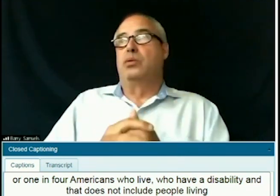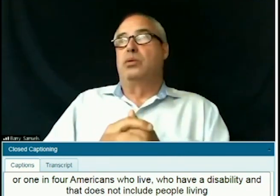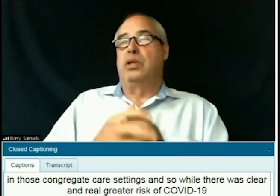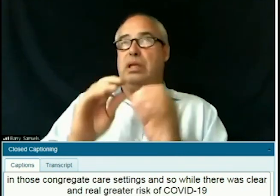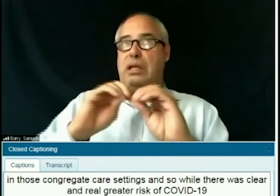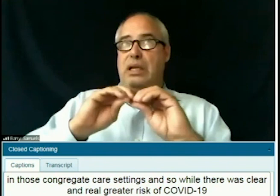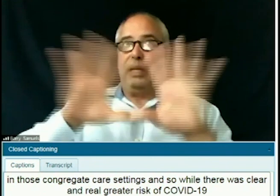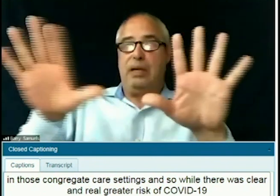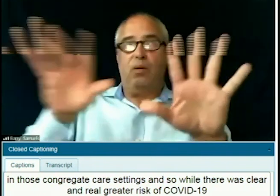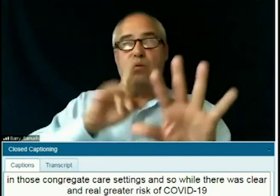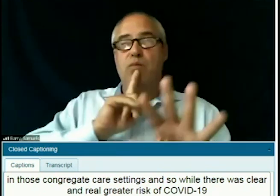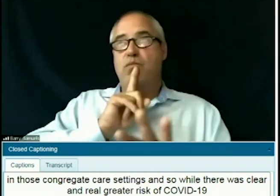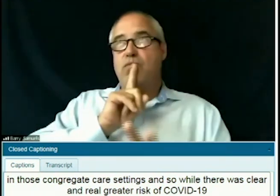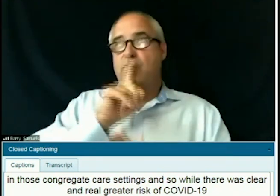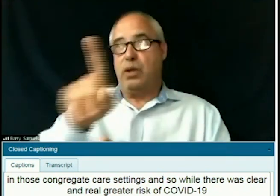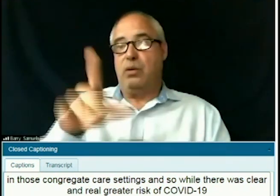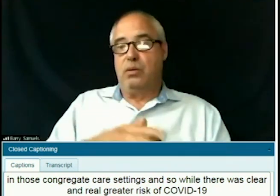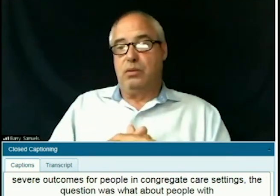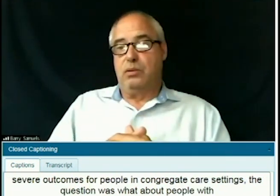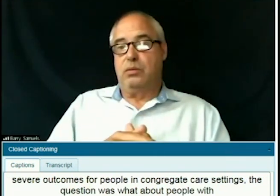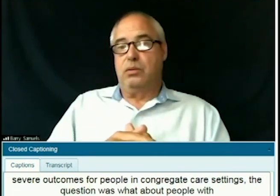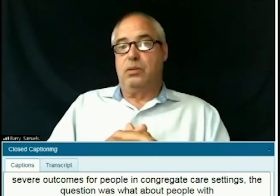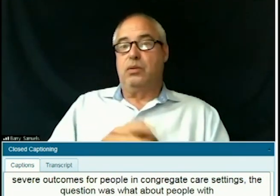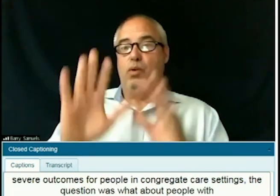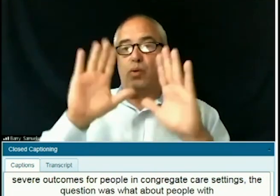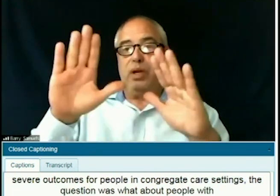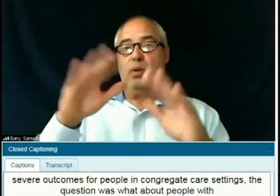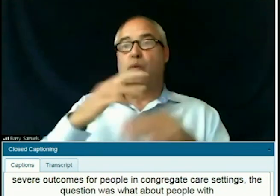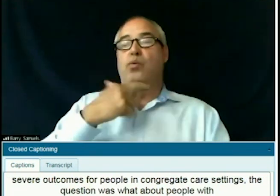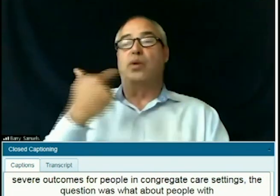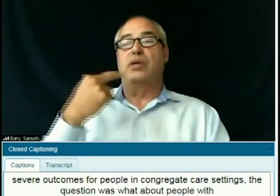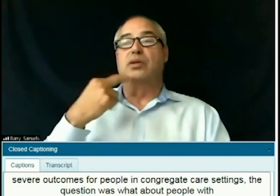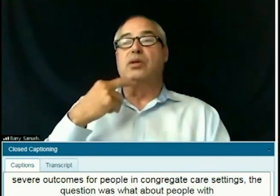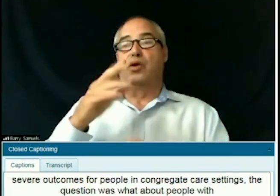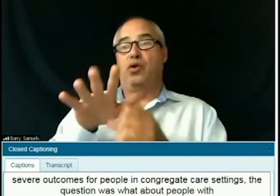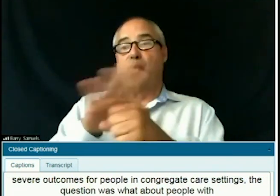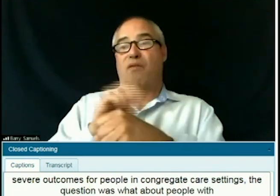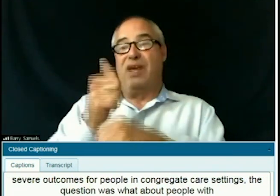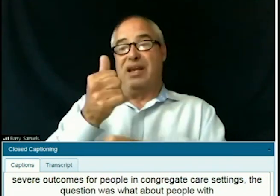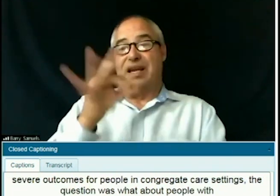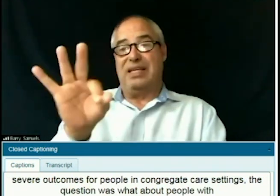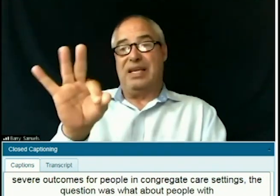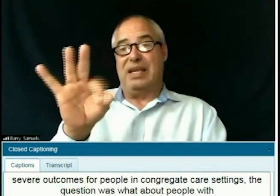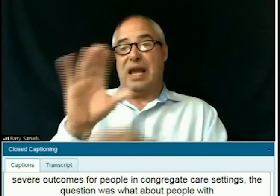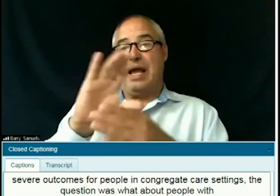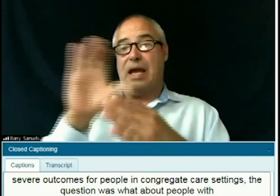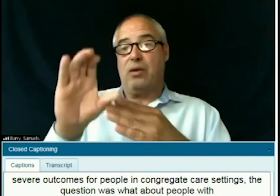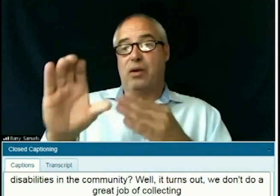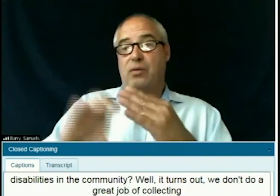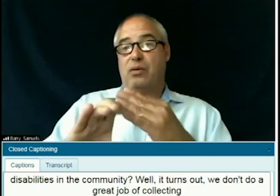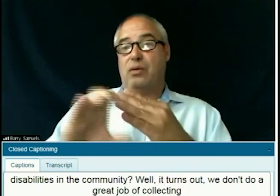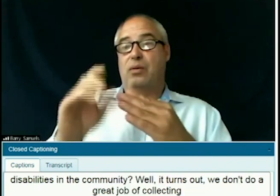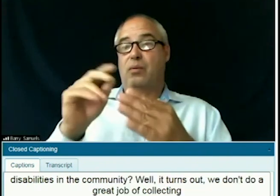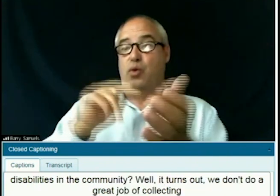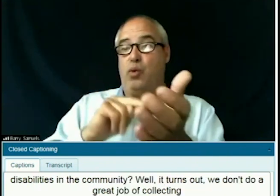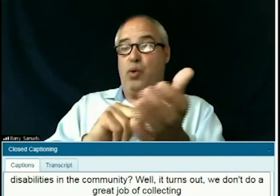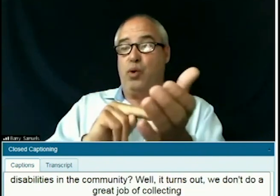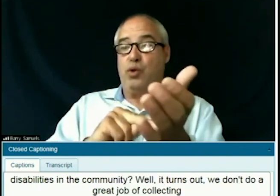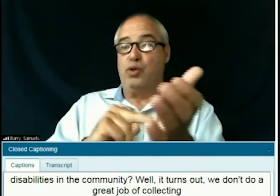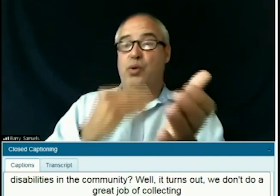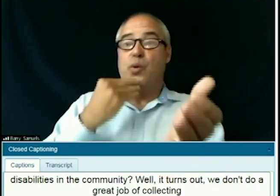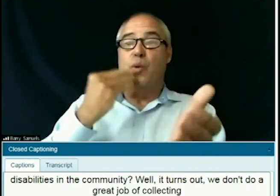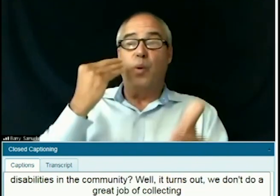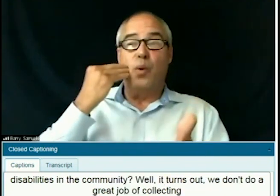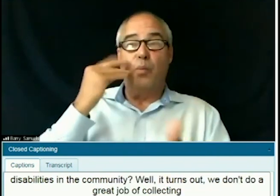and real greater risk of COVID-19 severe outcomes for people in congregate care settings, the question was, what about people